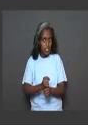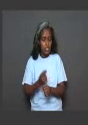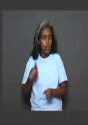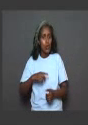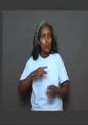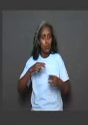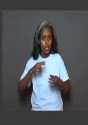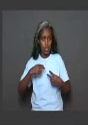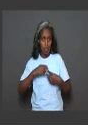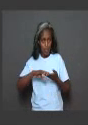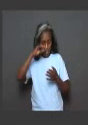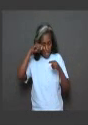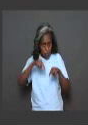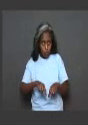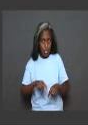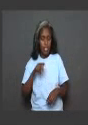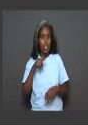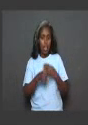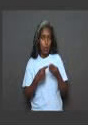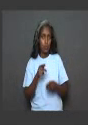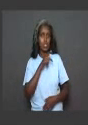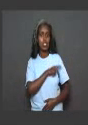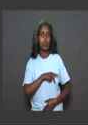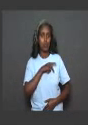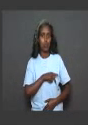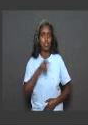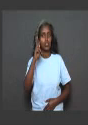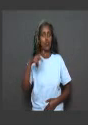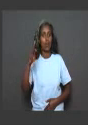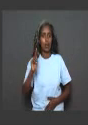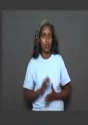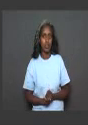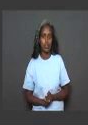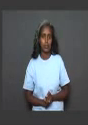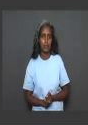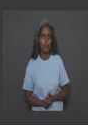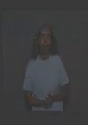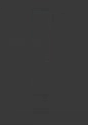learned today about the properties of parabolas.